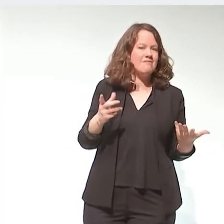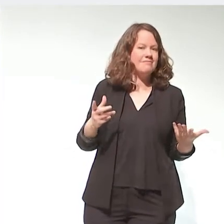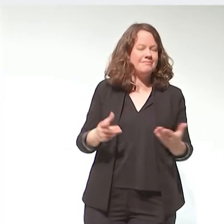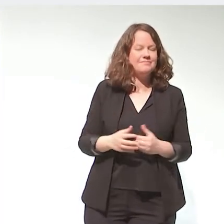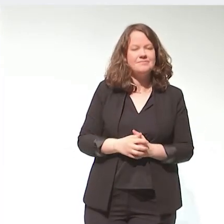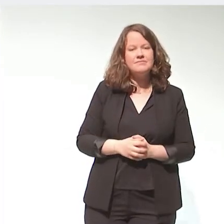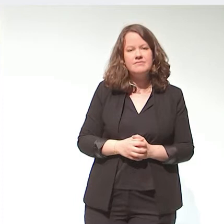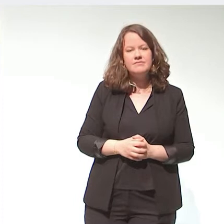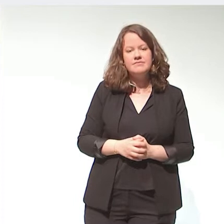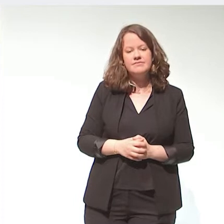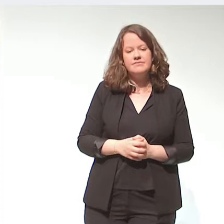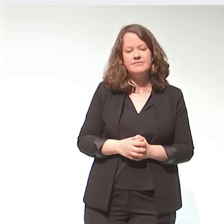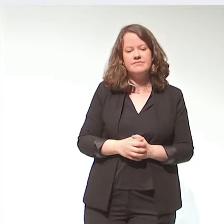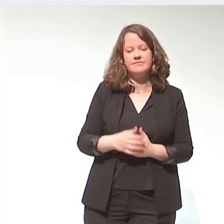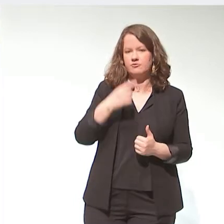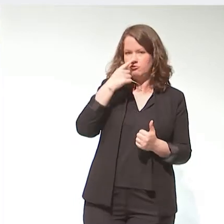other services?